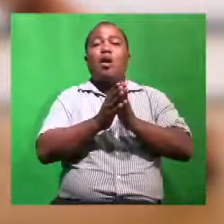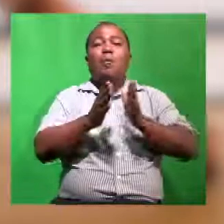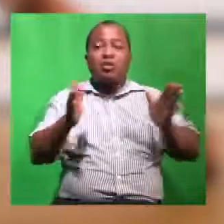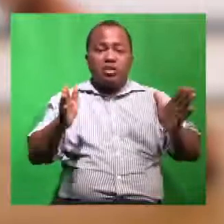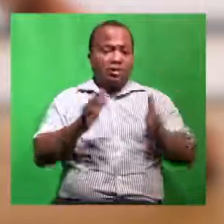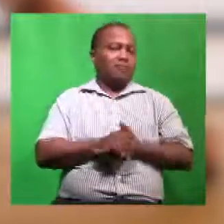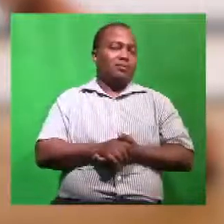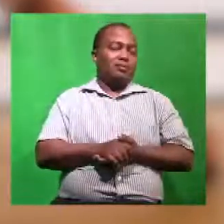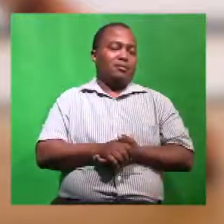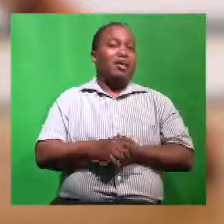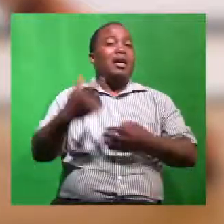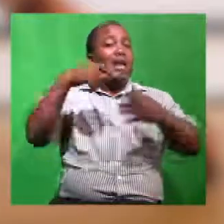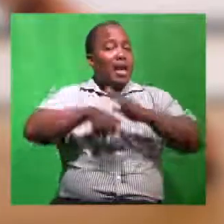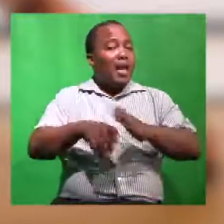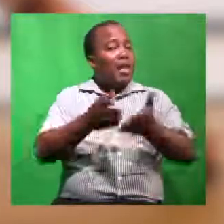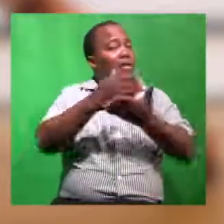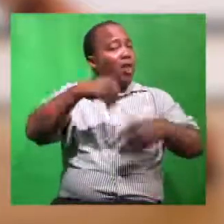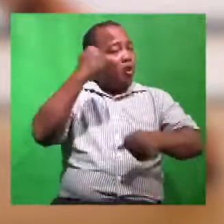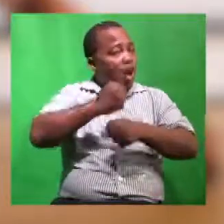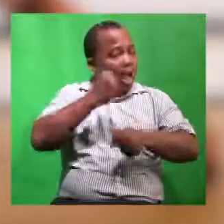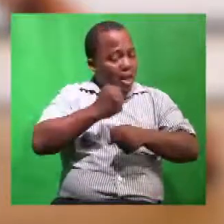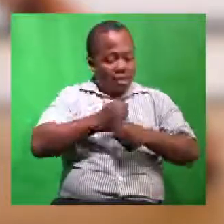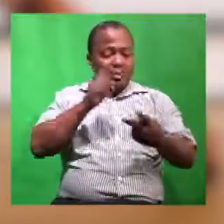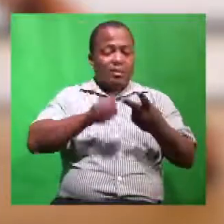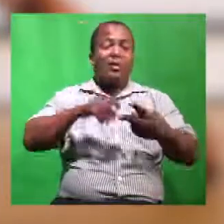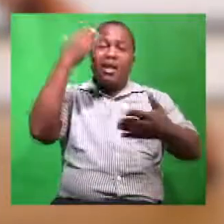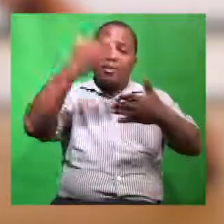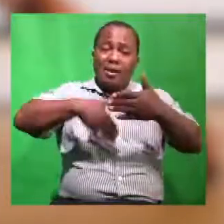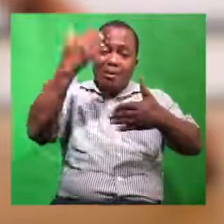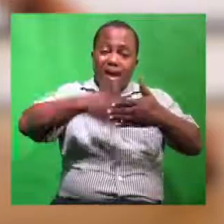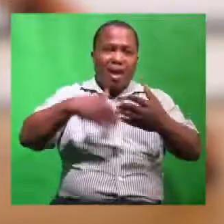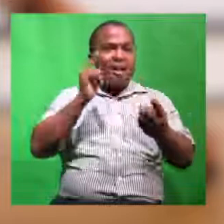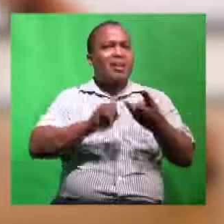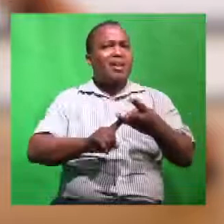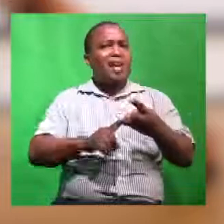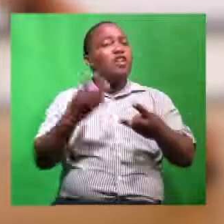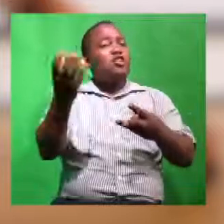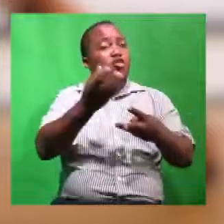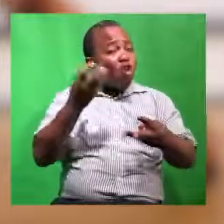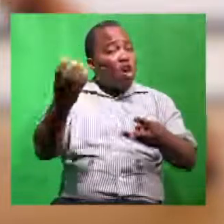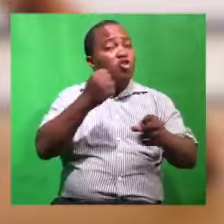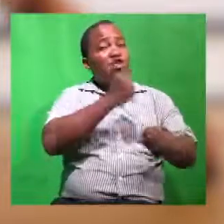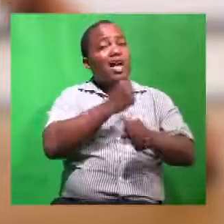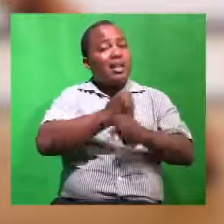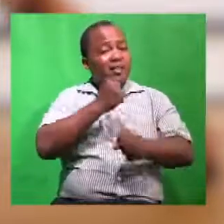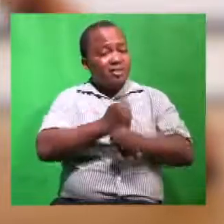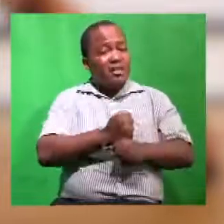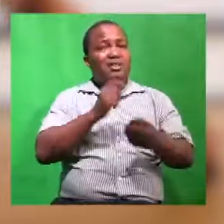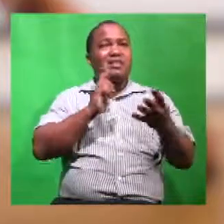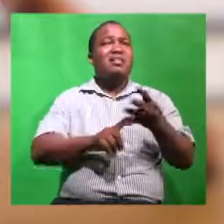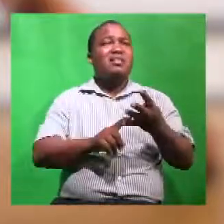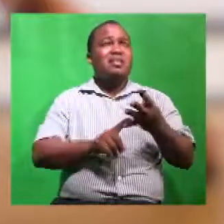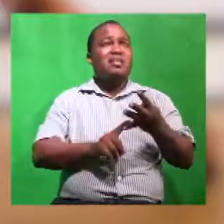there's opportunity, maybe in working, maybe in business, maybe in other activities, maybe in social activities, maybe in